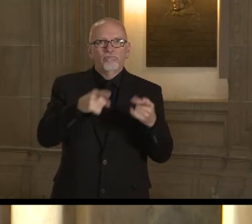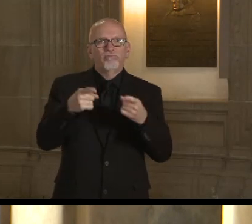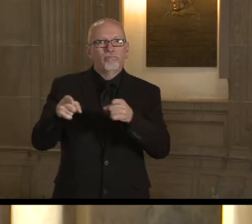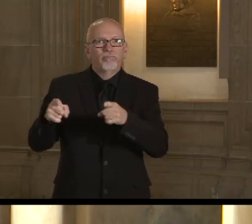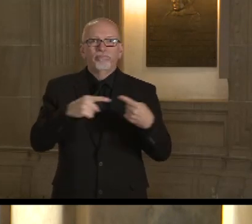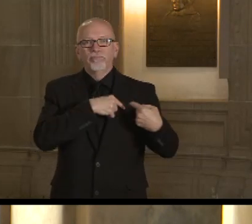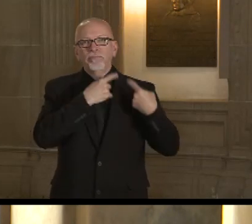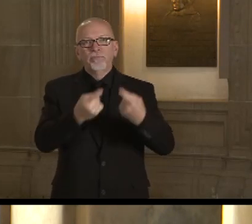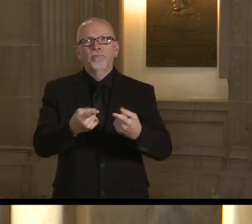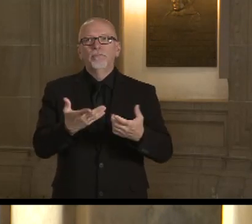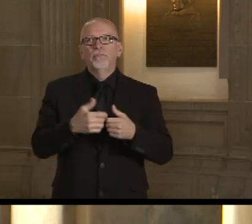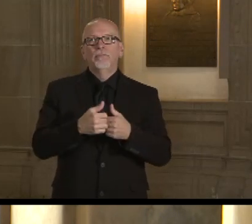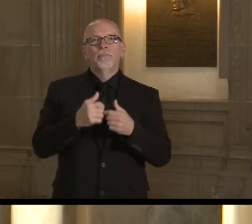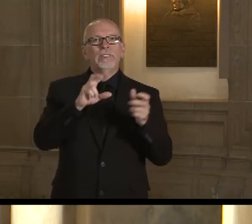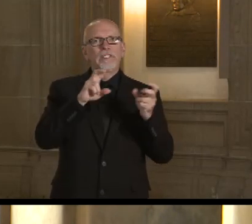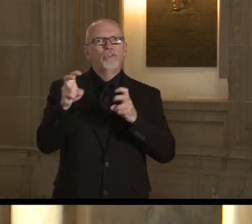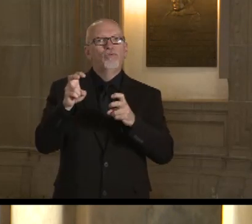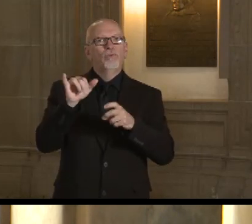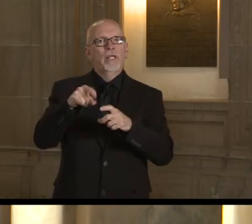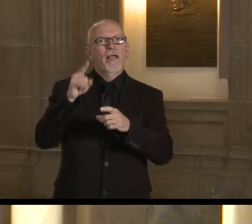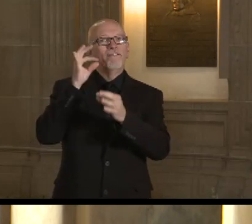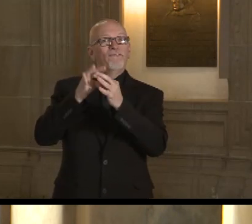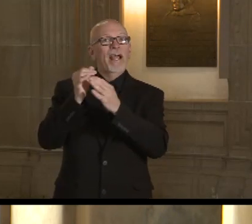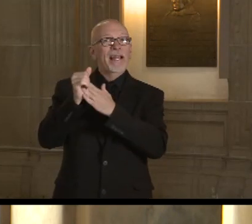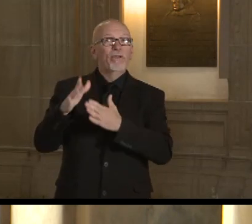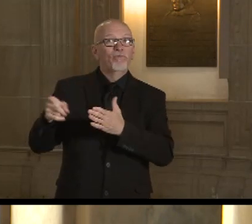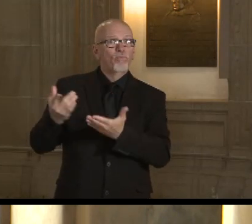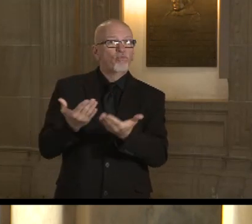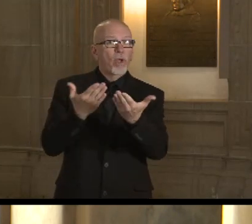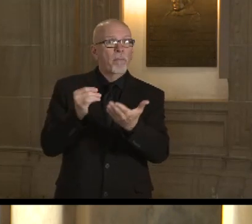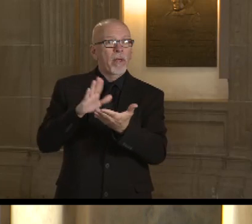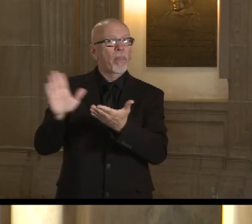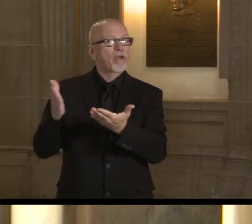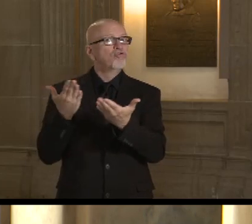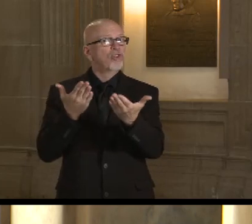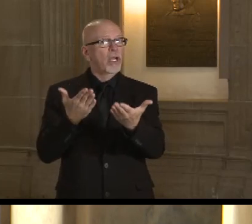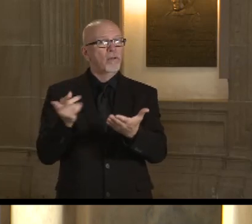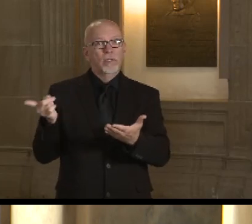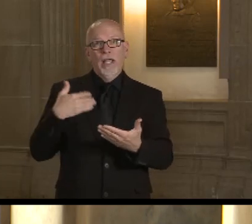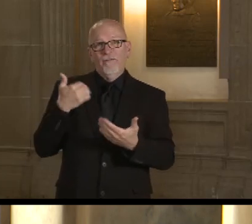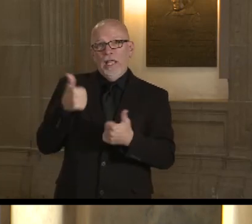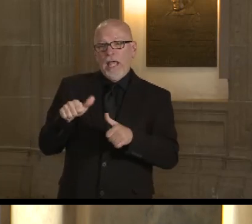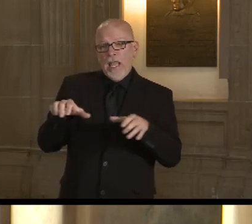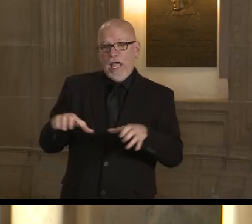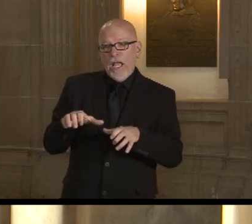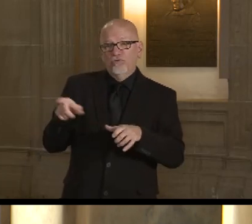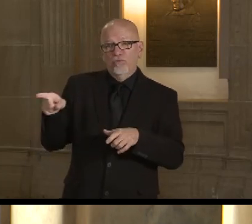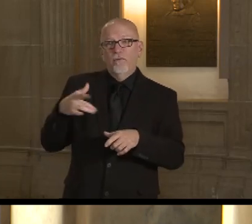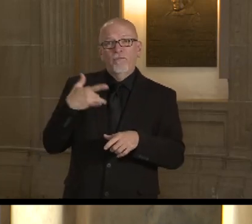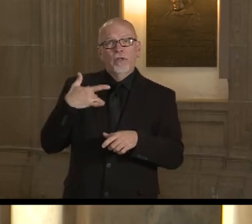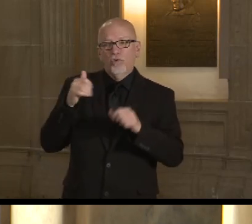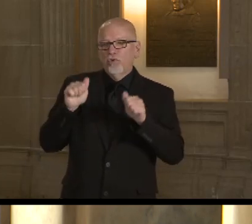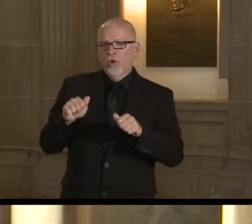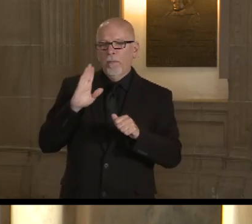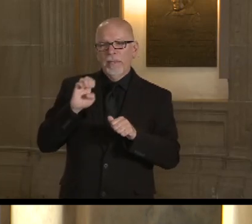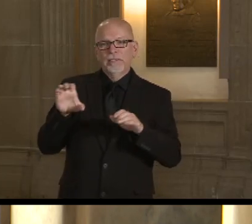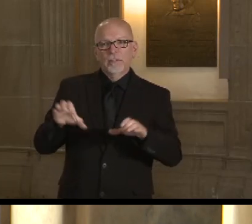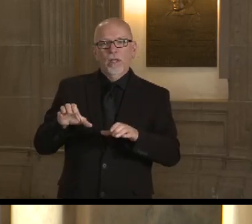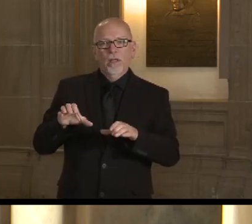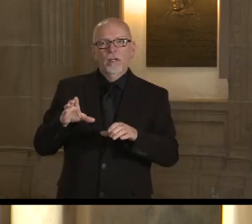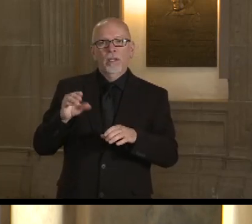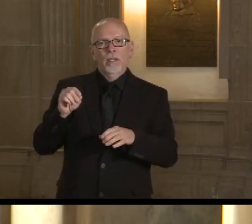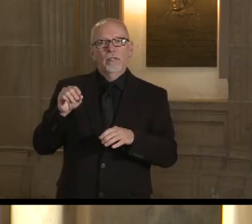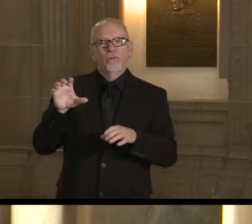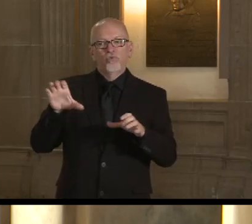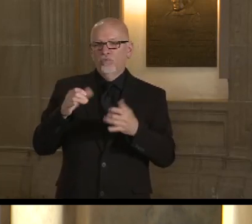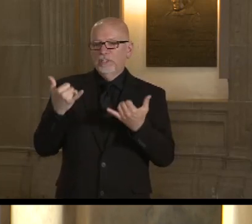on, the issues that faith leaders have brought and the suggestions they have? Any action steps that you think can be done and taken